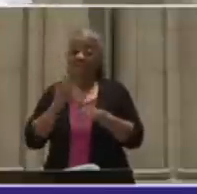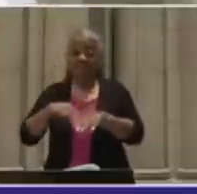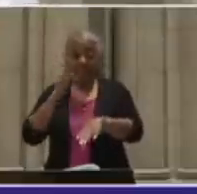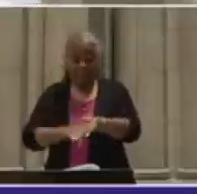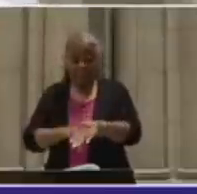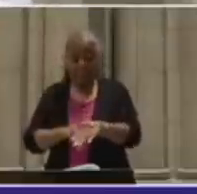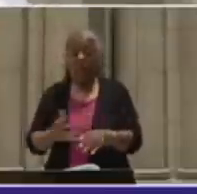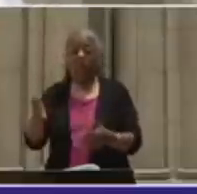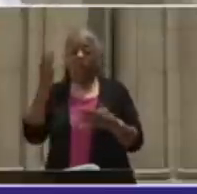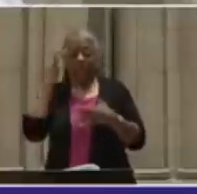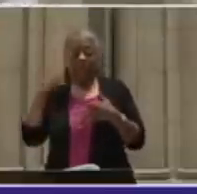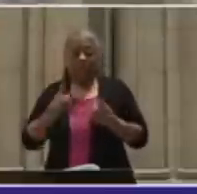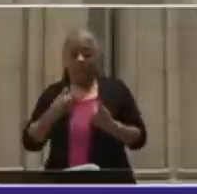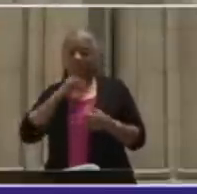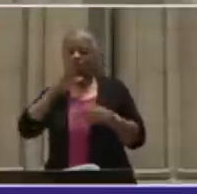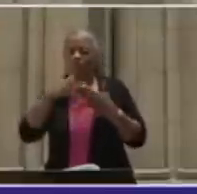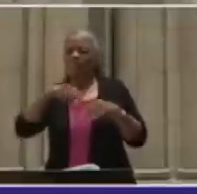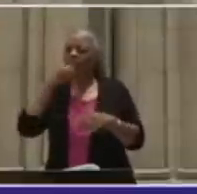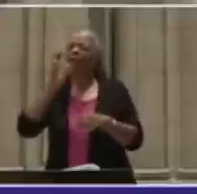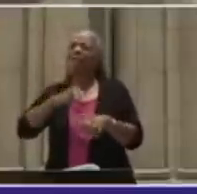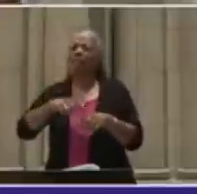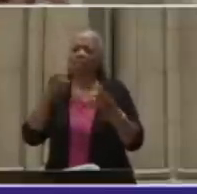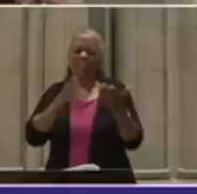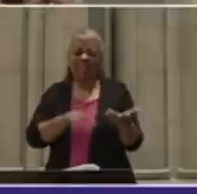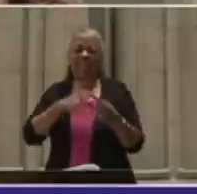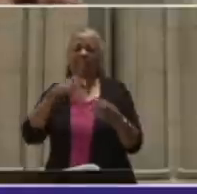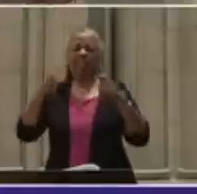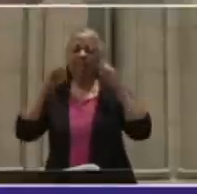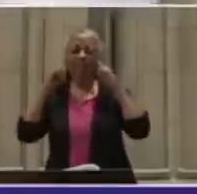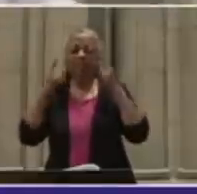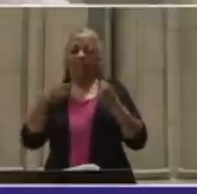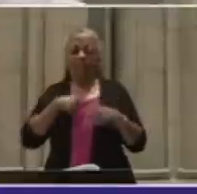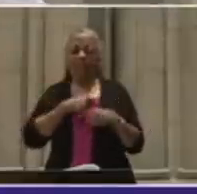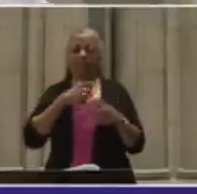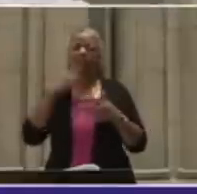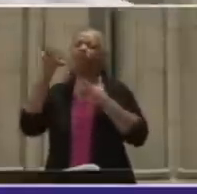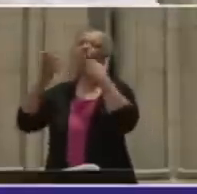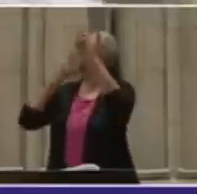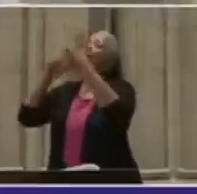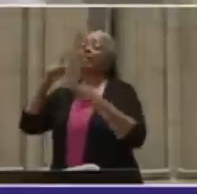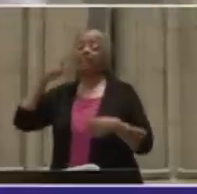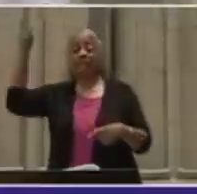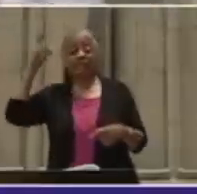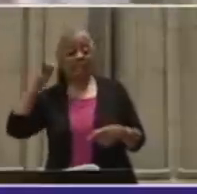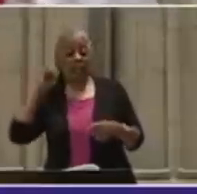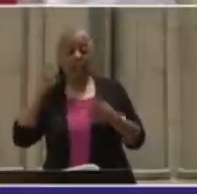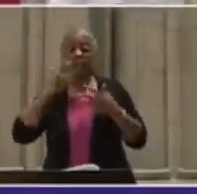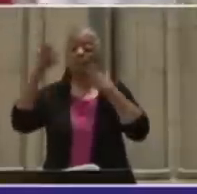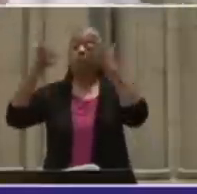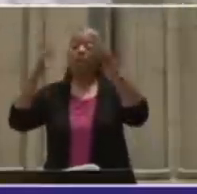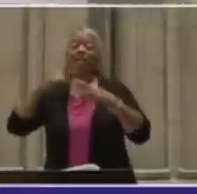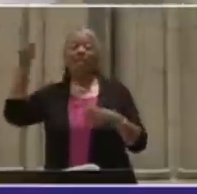tired of all this unnecessary death until he hears a lament, until he hears a cry, until he hears a wailing,